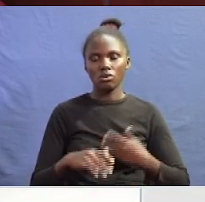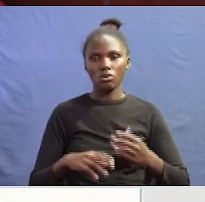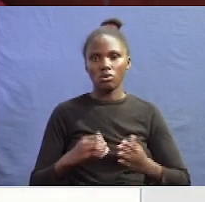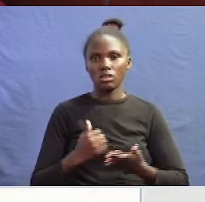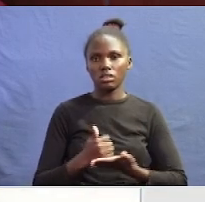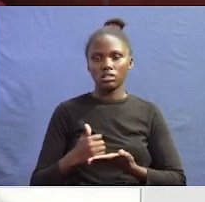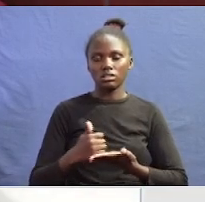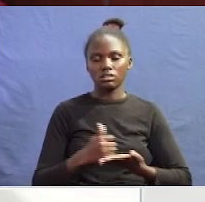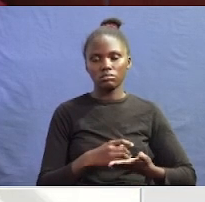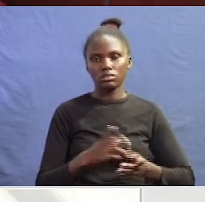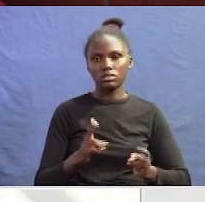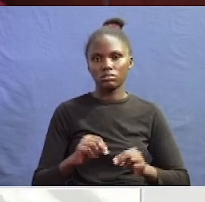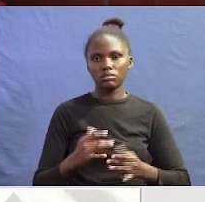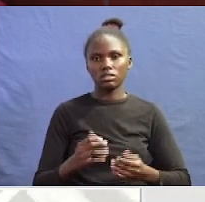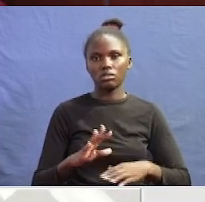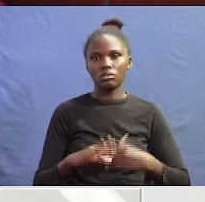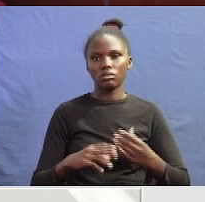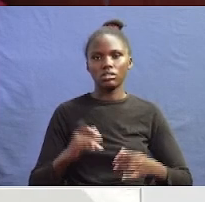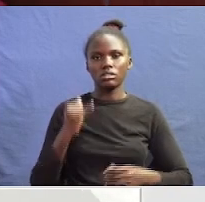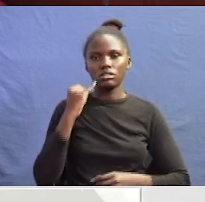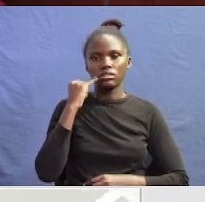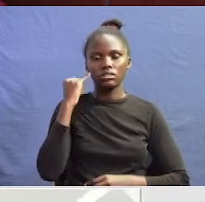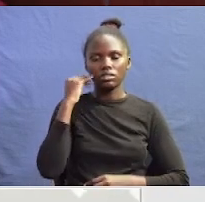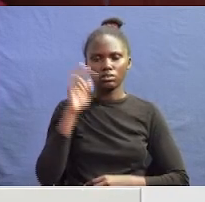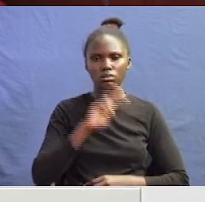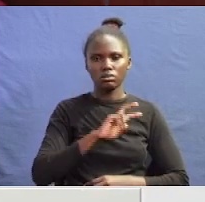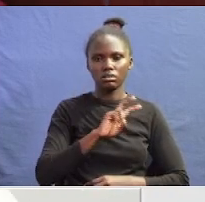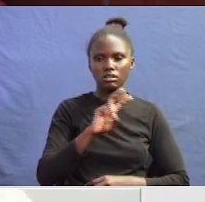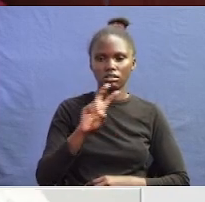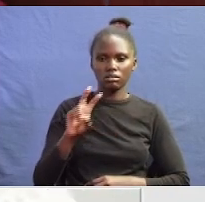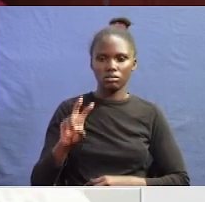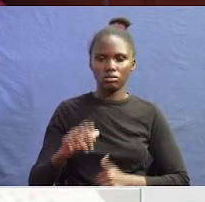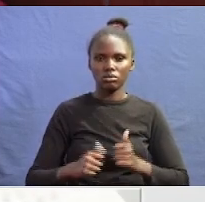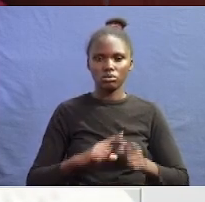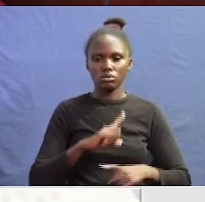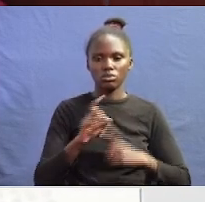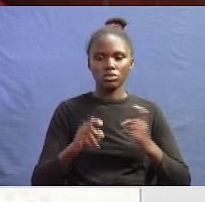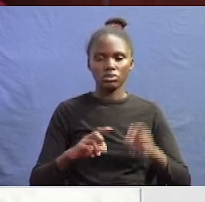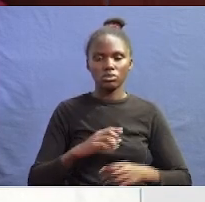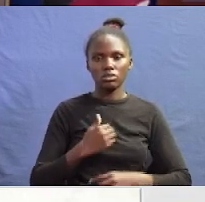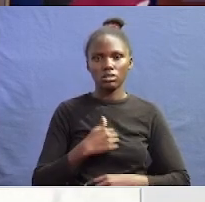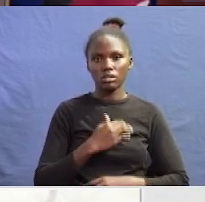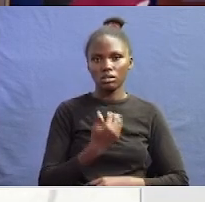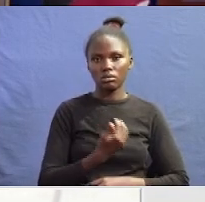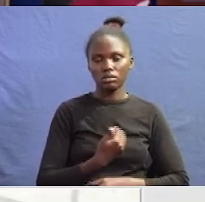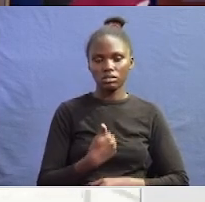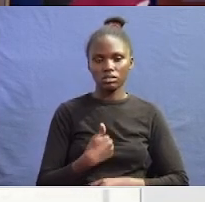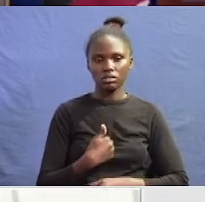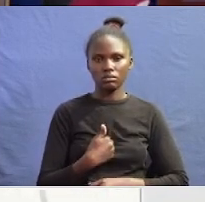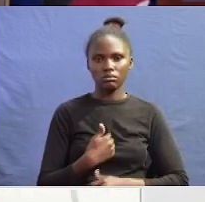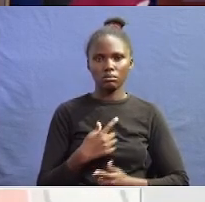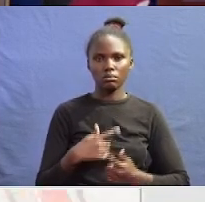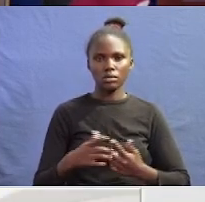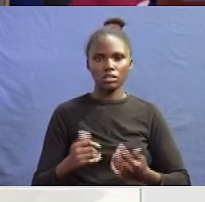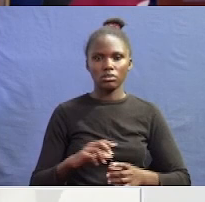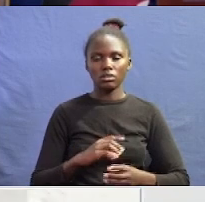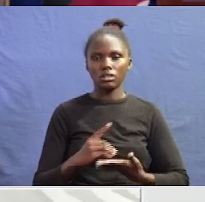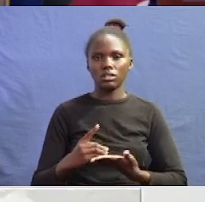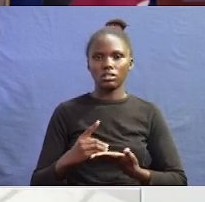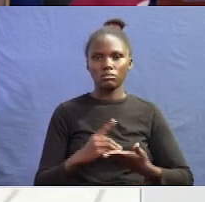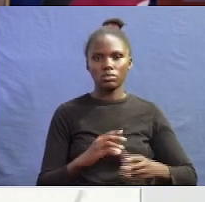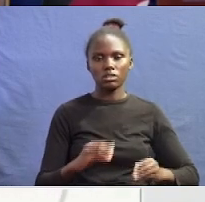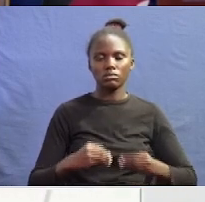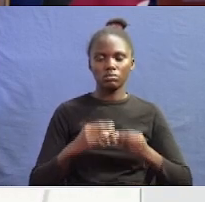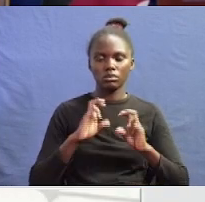Isiolo people that elected you are watching, they'll be wondering such questions that we're asking ourselves. Motion having been passed,